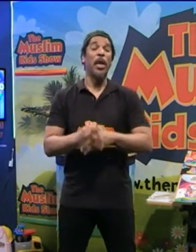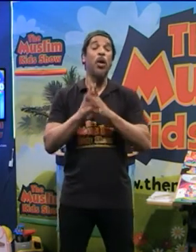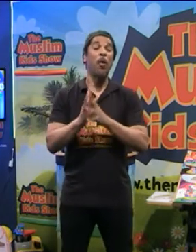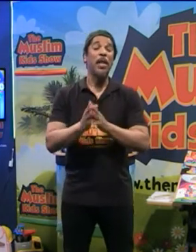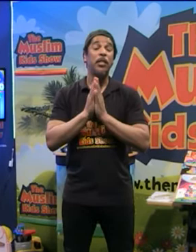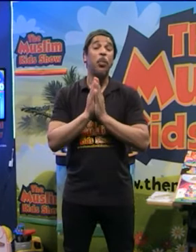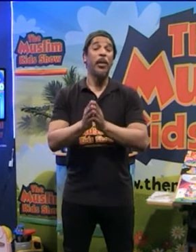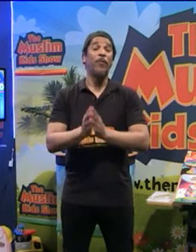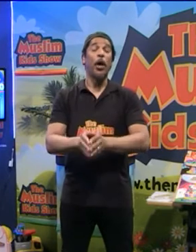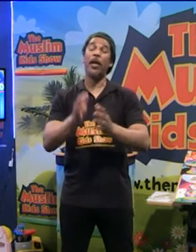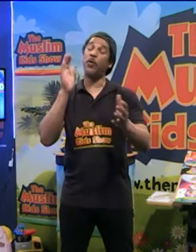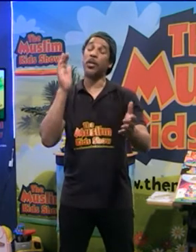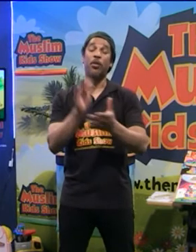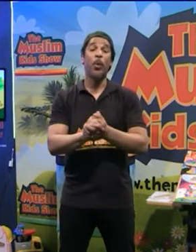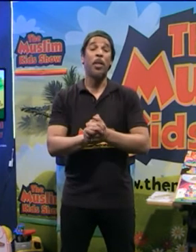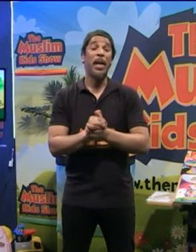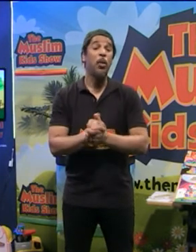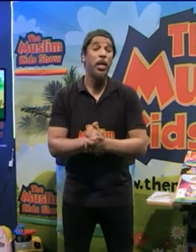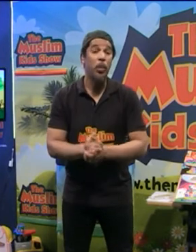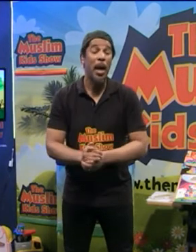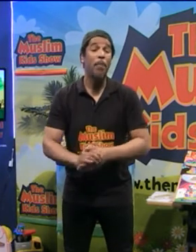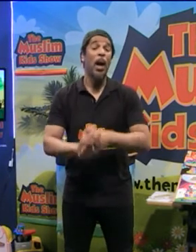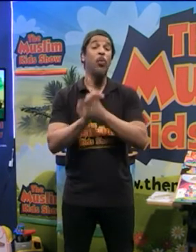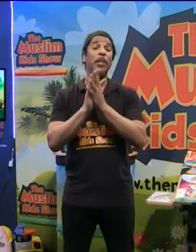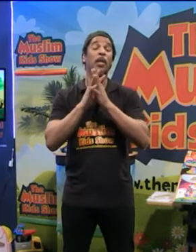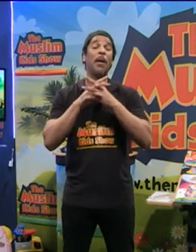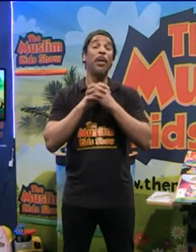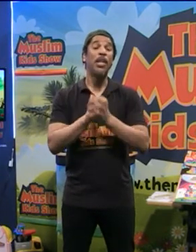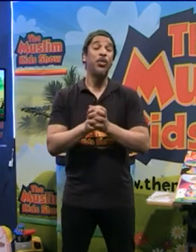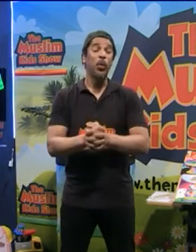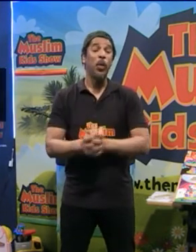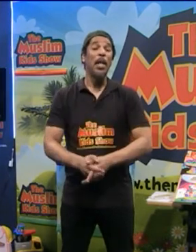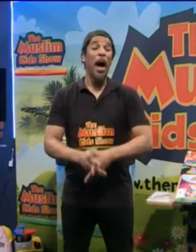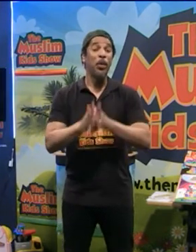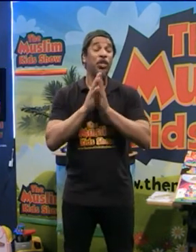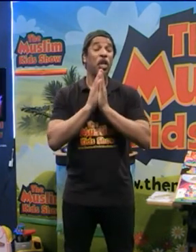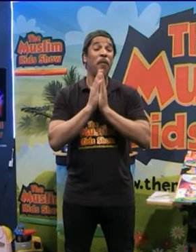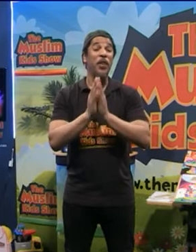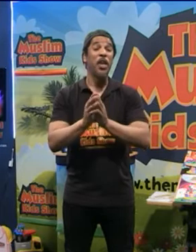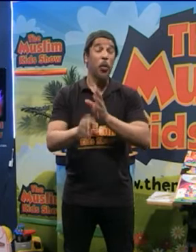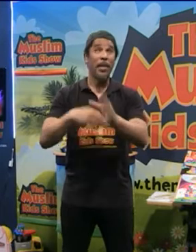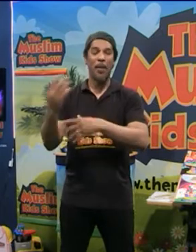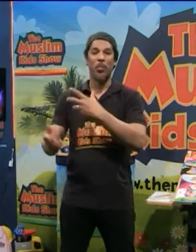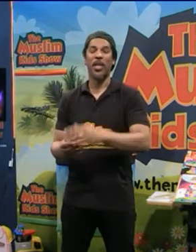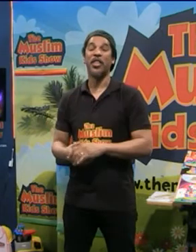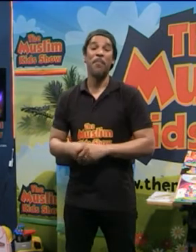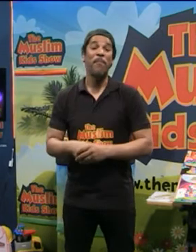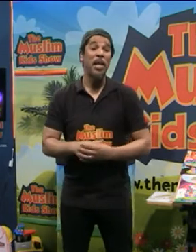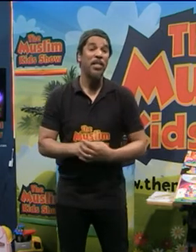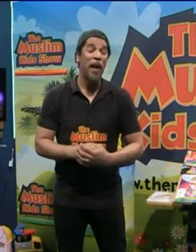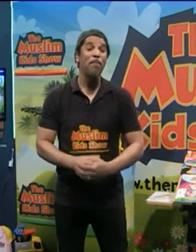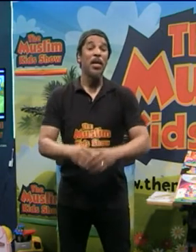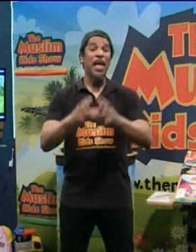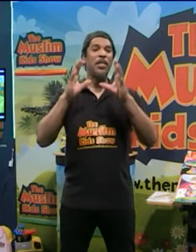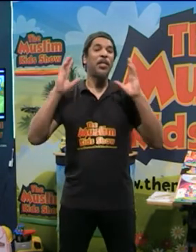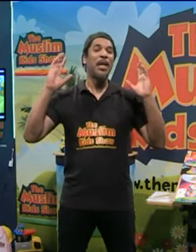islamfordeaf.co.uk. Go over there, see what they've got. And if you can support them in any way you can, by all means, please do. I'm going to show you a video in keeping with our theme of planet